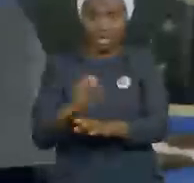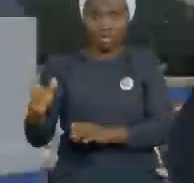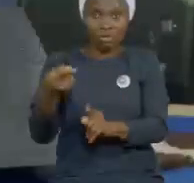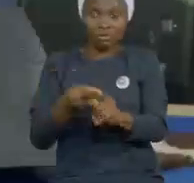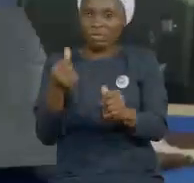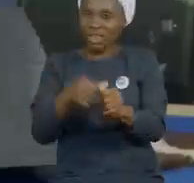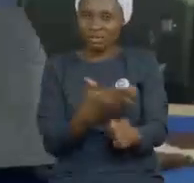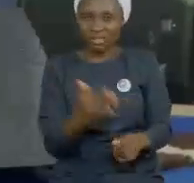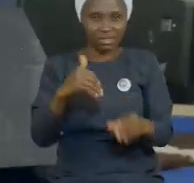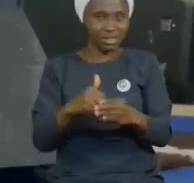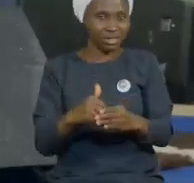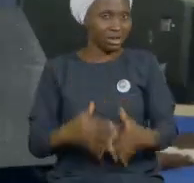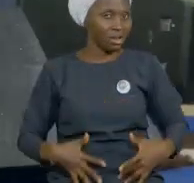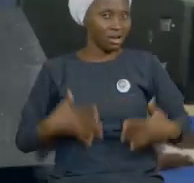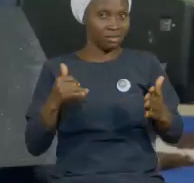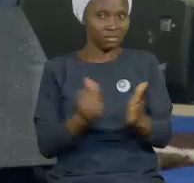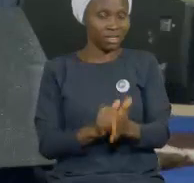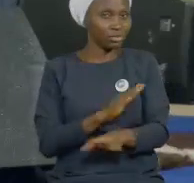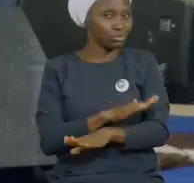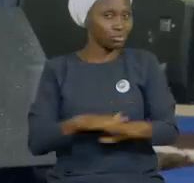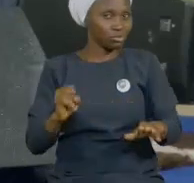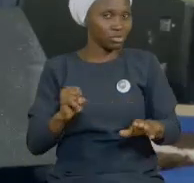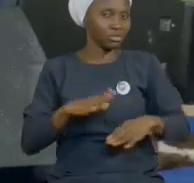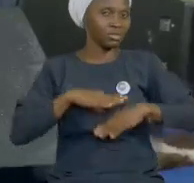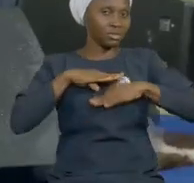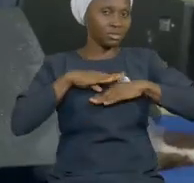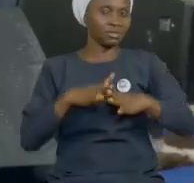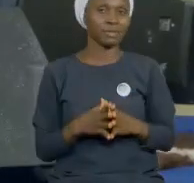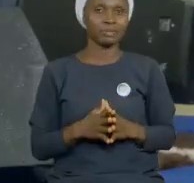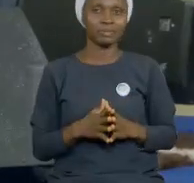life that does not satisfy.